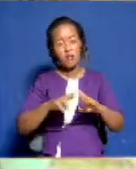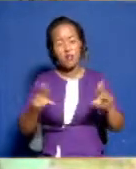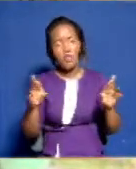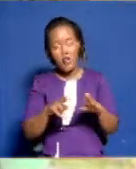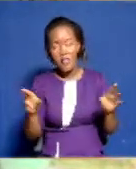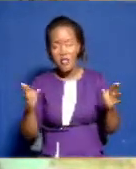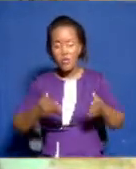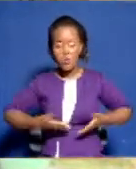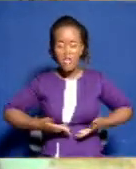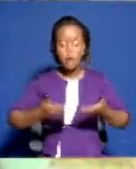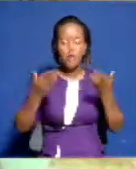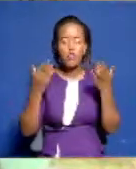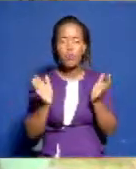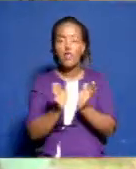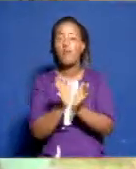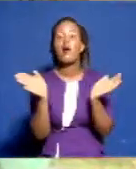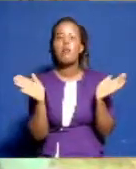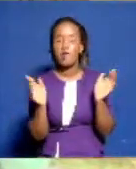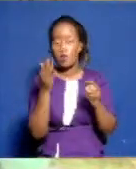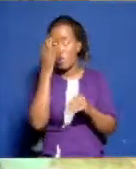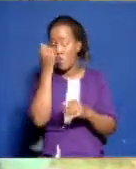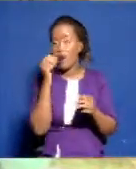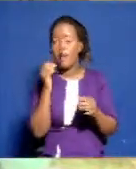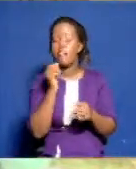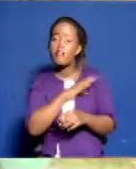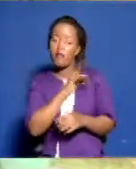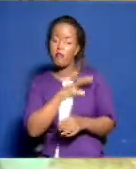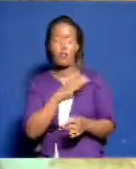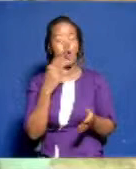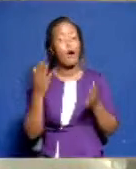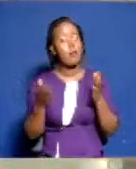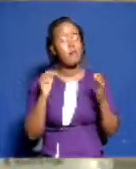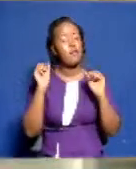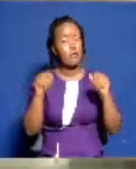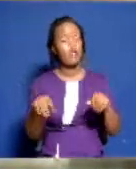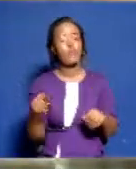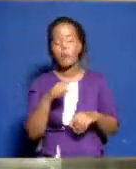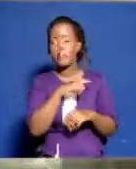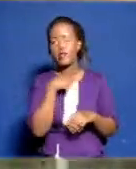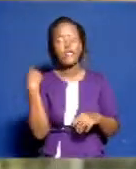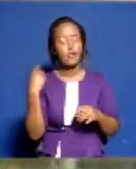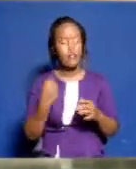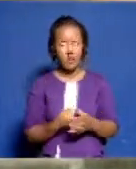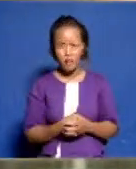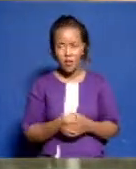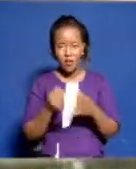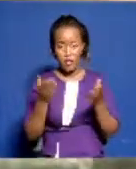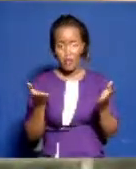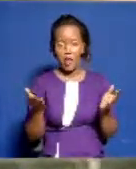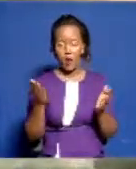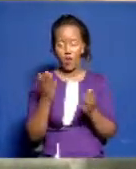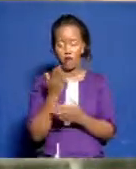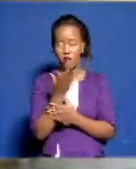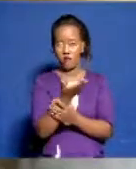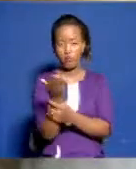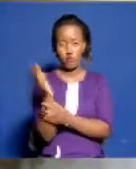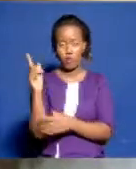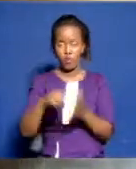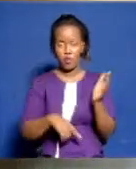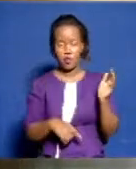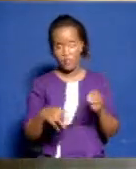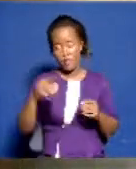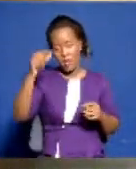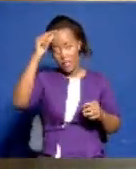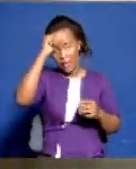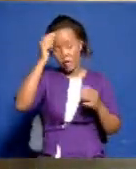to the public in fear of maybe termination. Their major appeal now is for the government to beef up security by